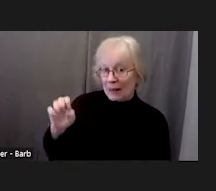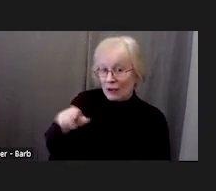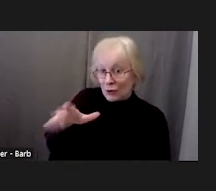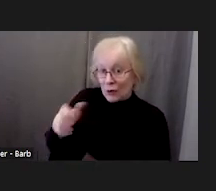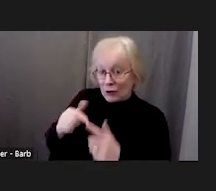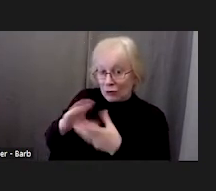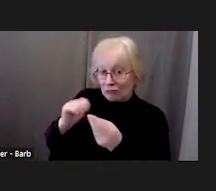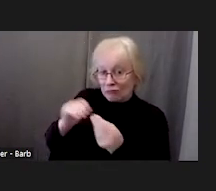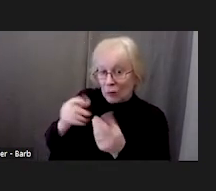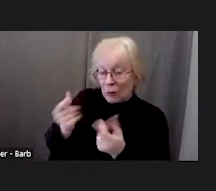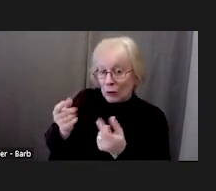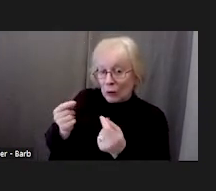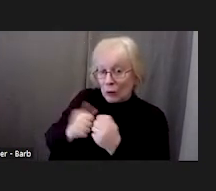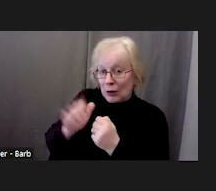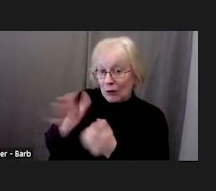I can try.